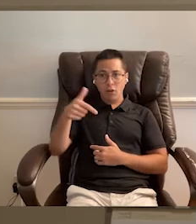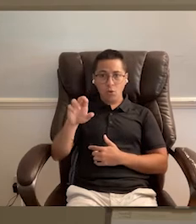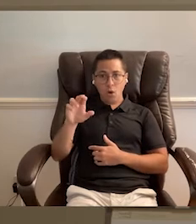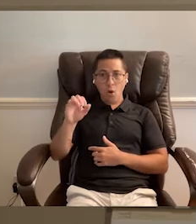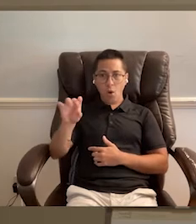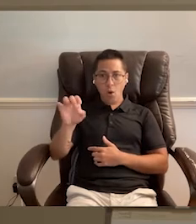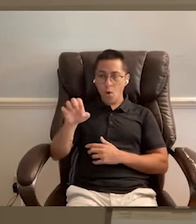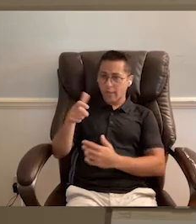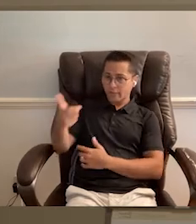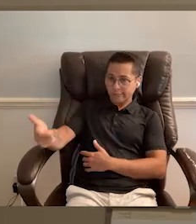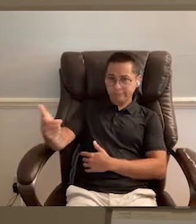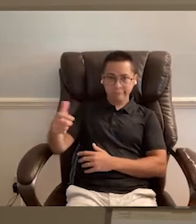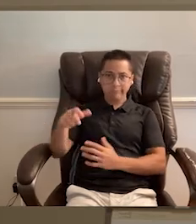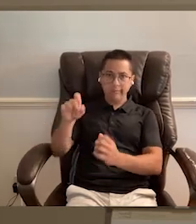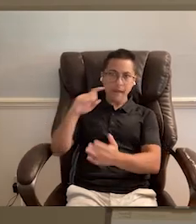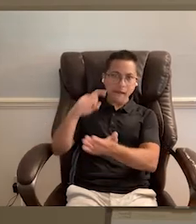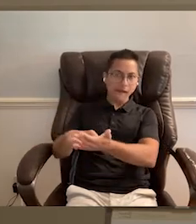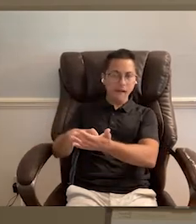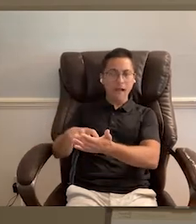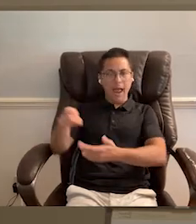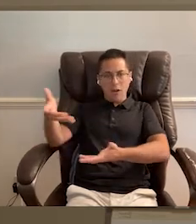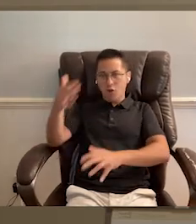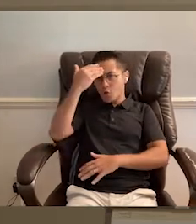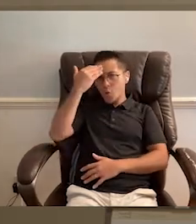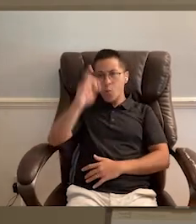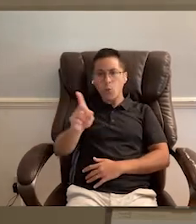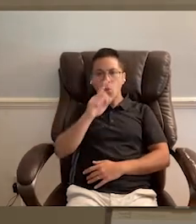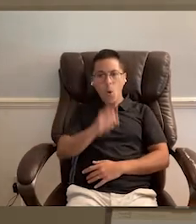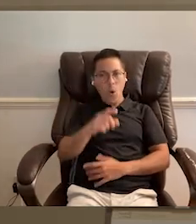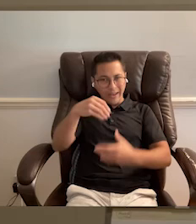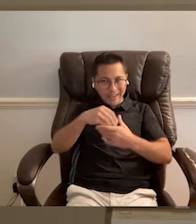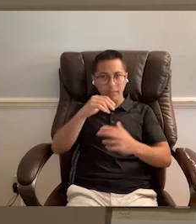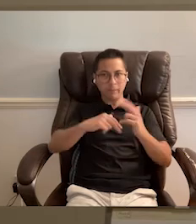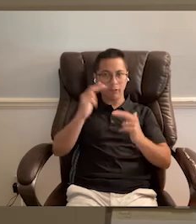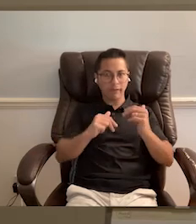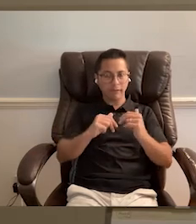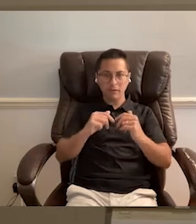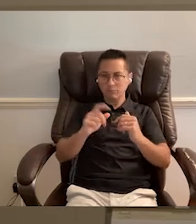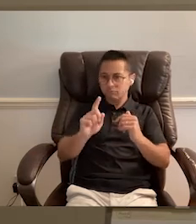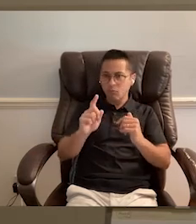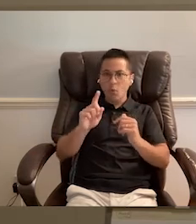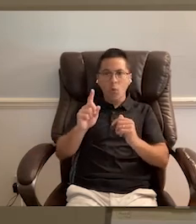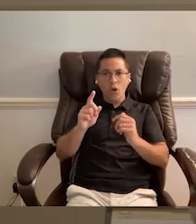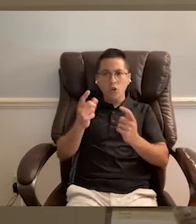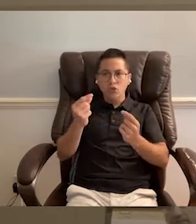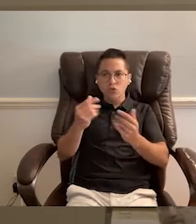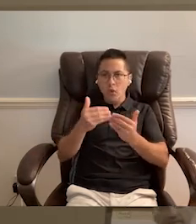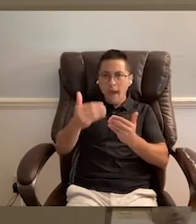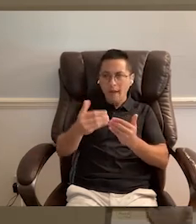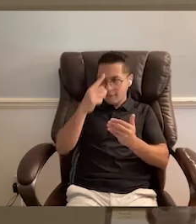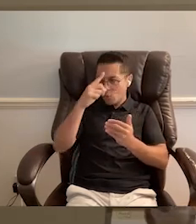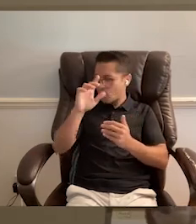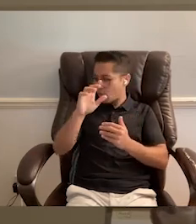visually impaired. So it's a project that we have done for people with visual impairments where, of course, it's not a replacement for the cane. You